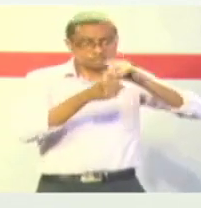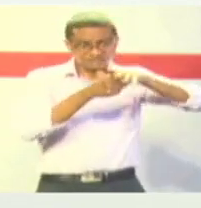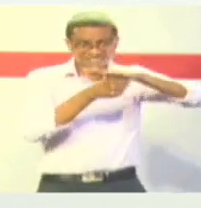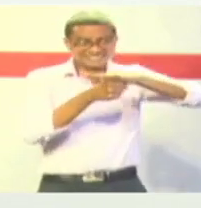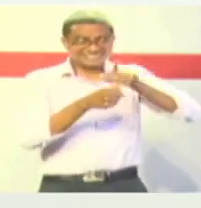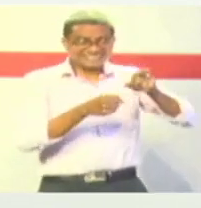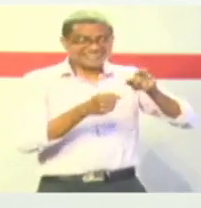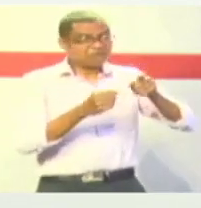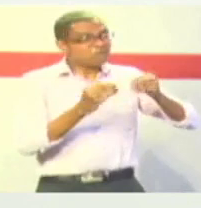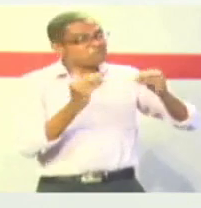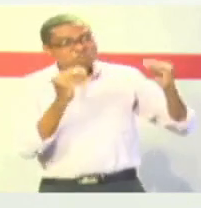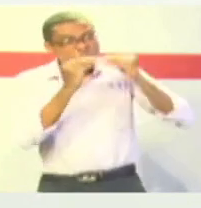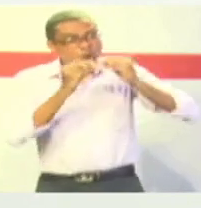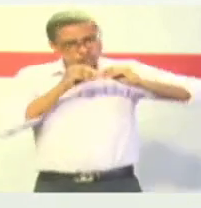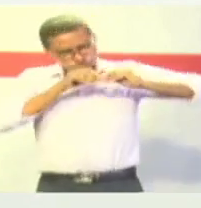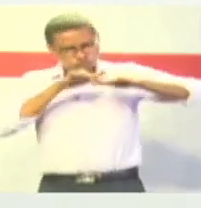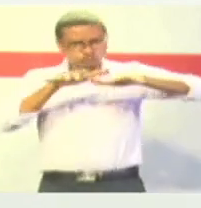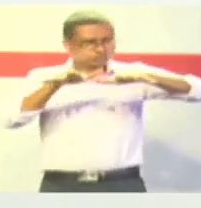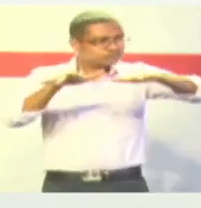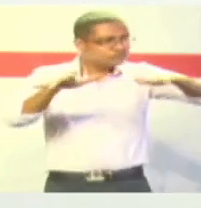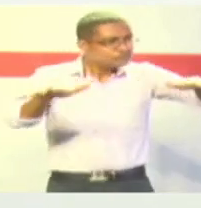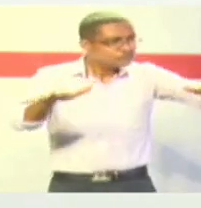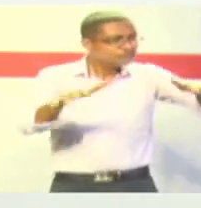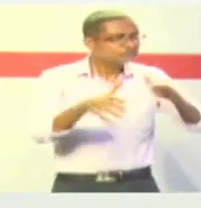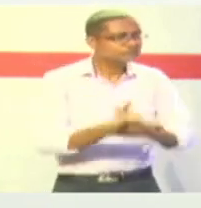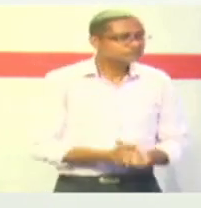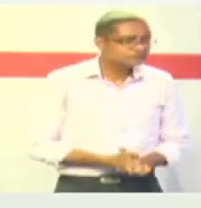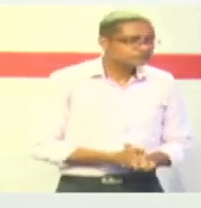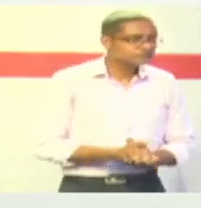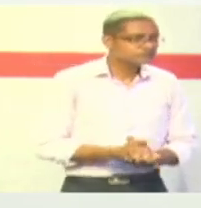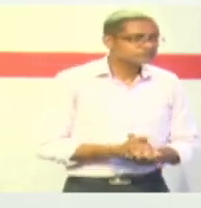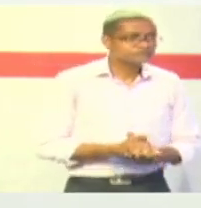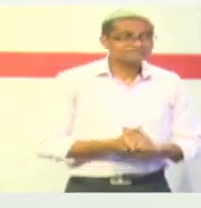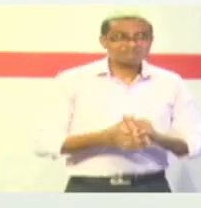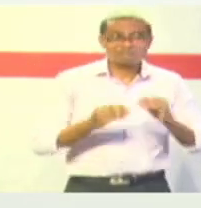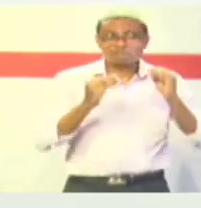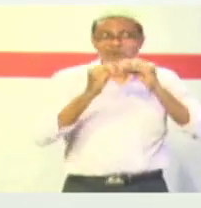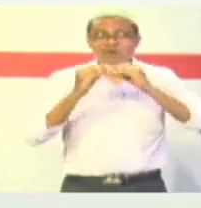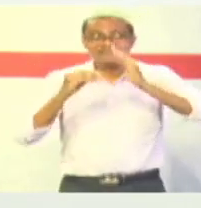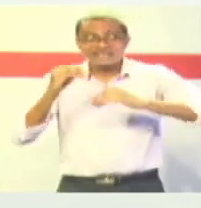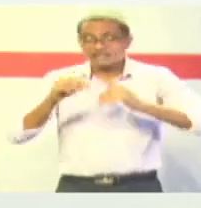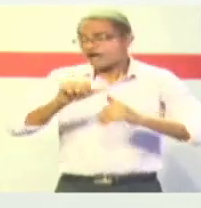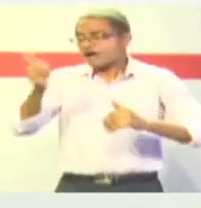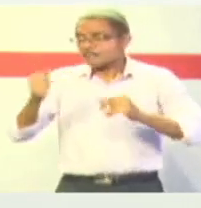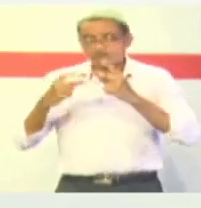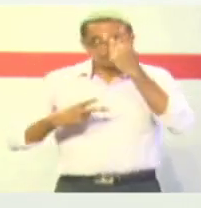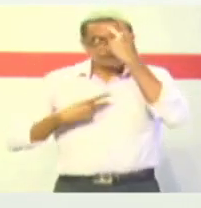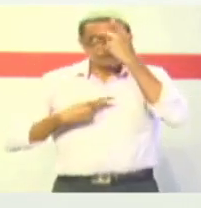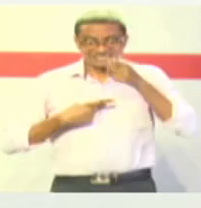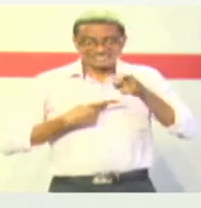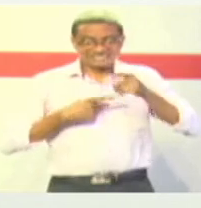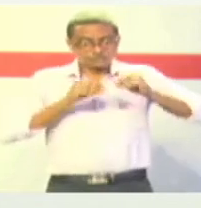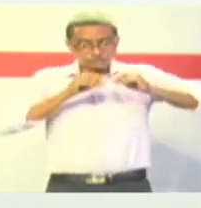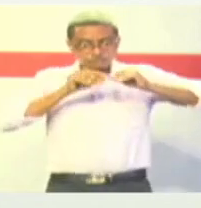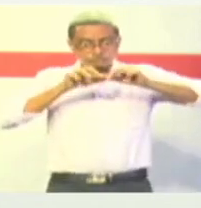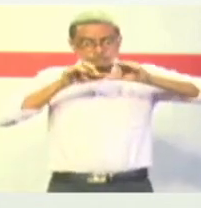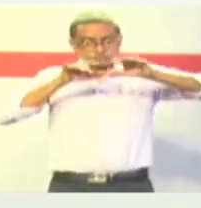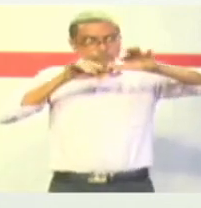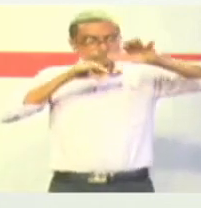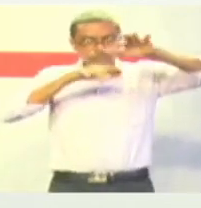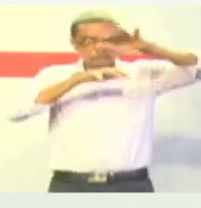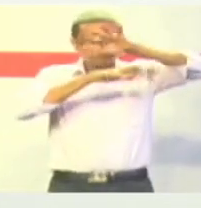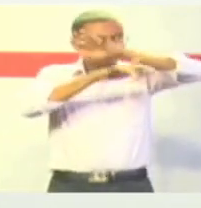transmissible. It has been prone to aerosolization much more than the other viruses, meaning it can spread and linger in the air